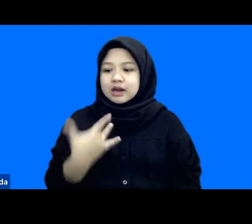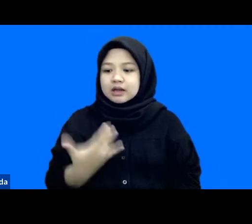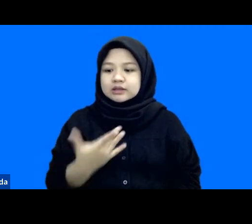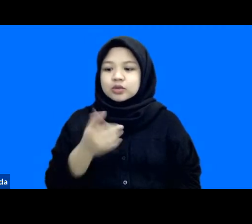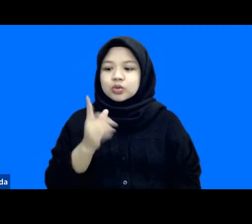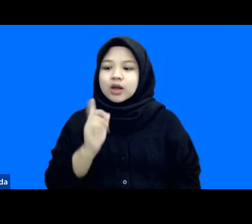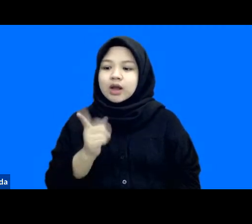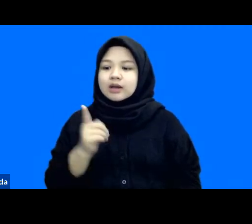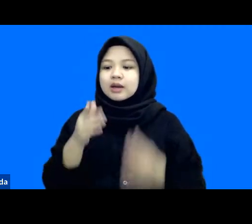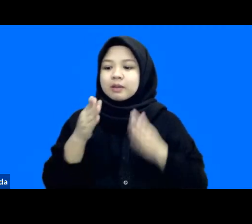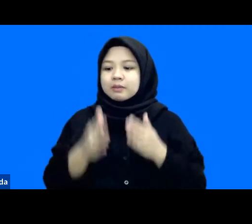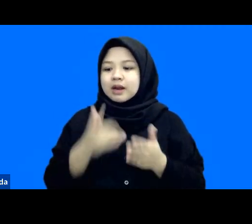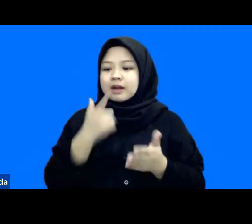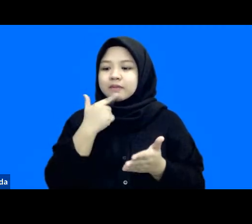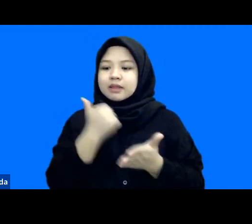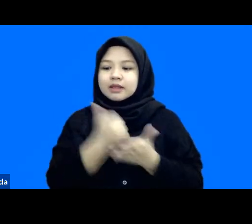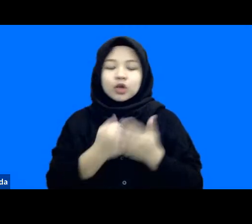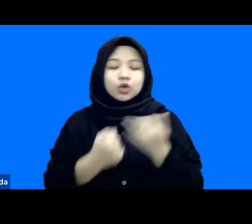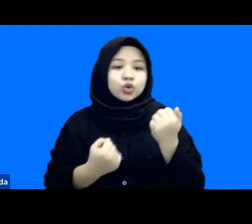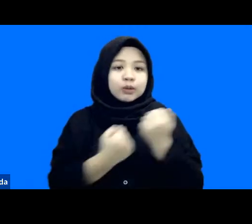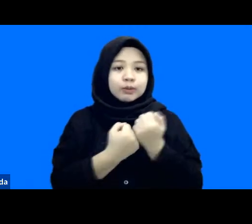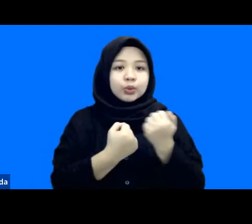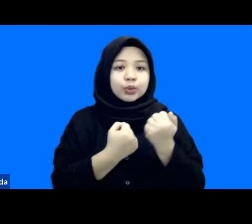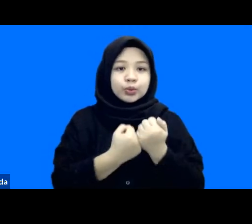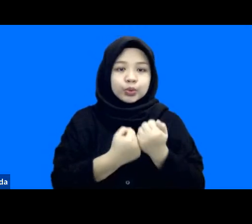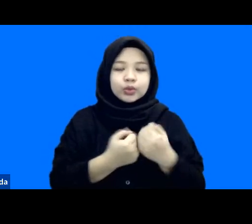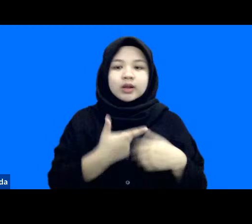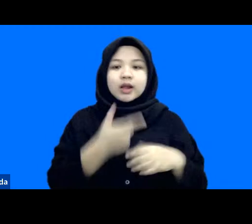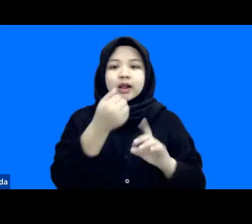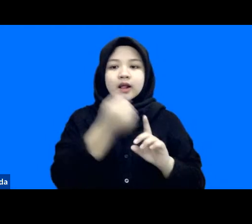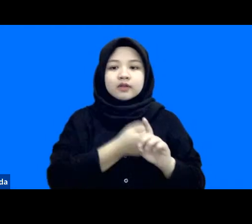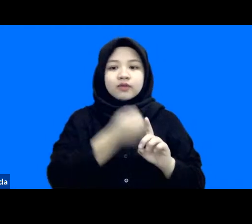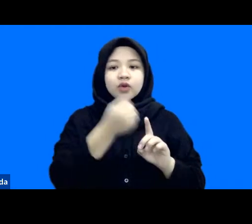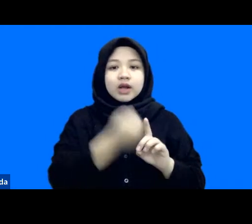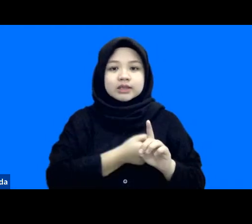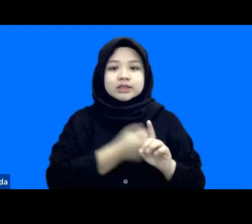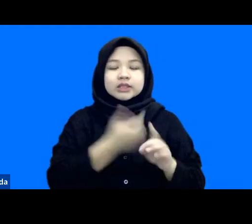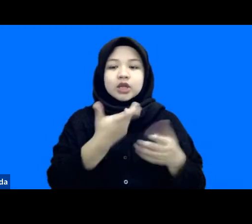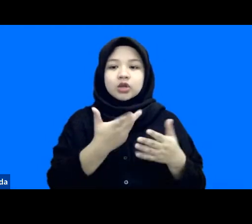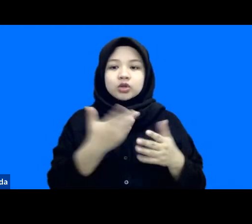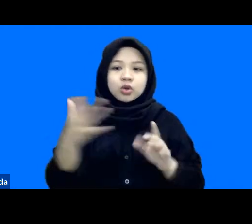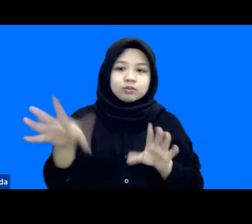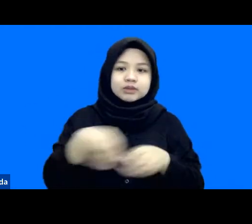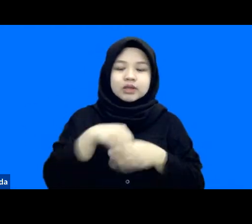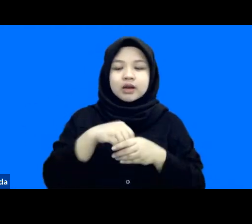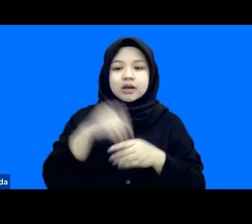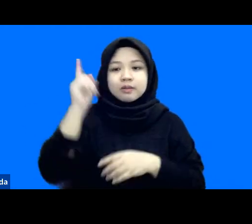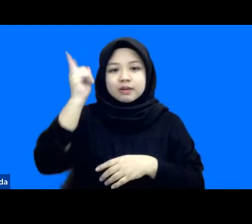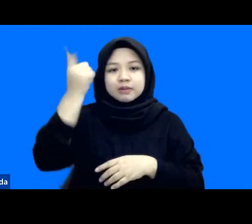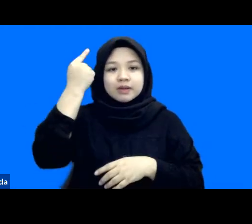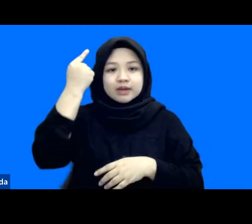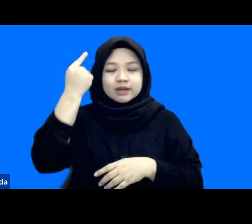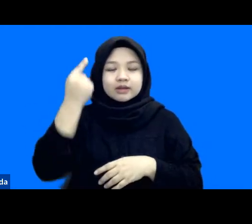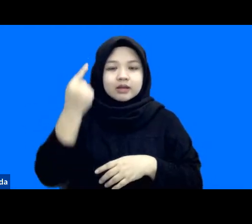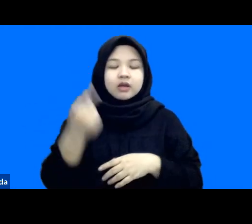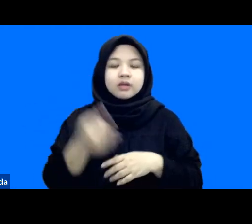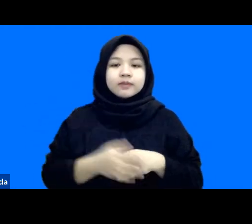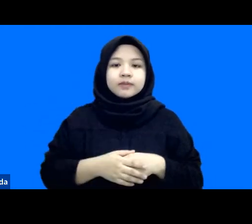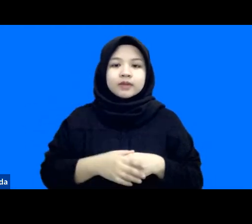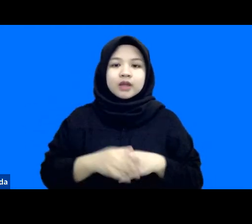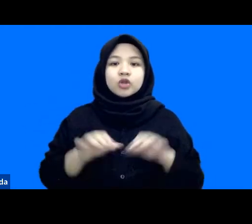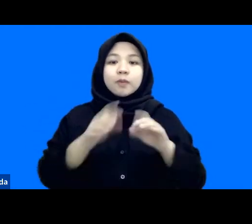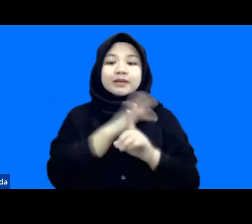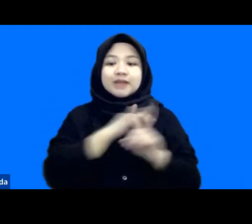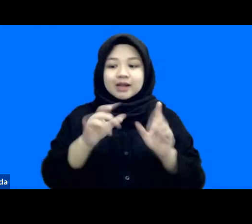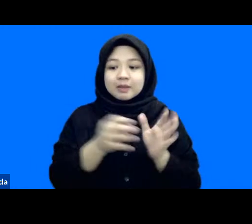for reaching for some of the most marginalized and hard to reach communities, but also utilizing their on-the-ground presence as well